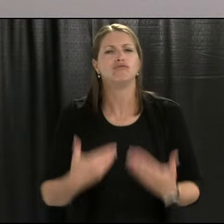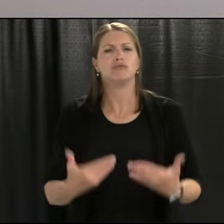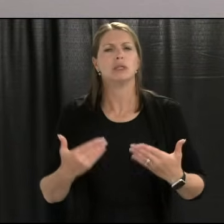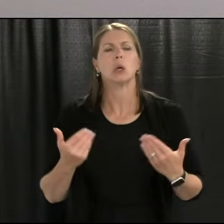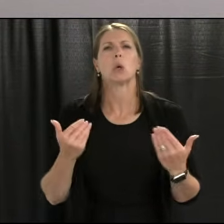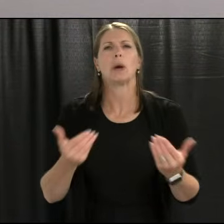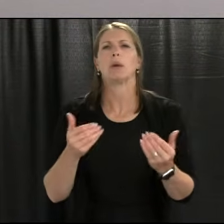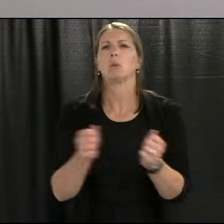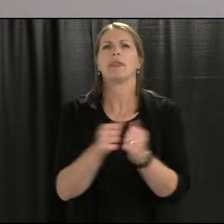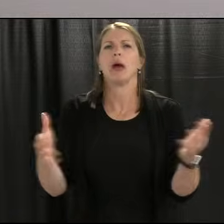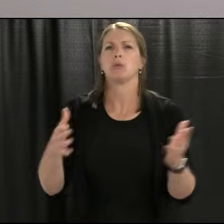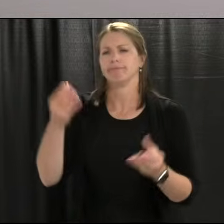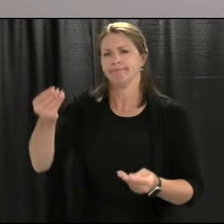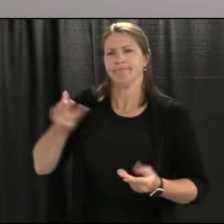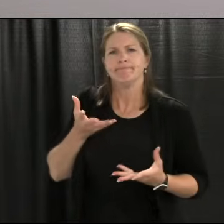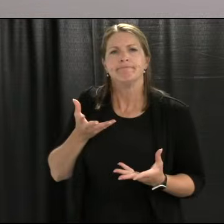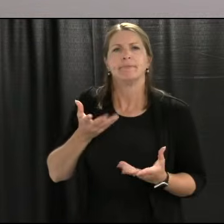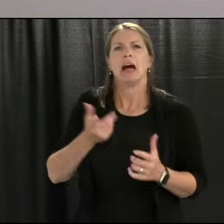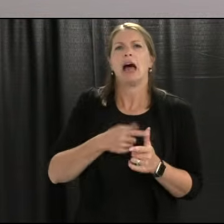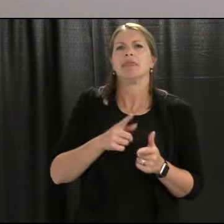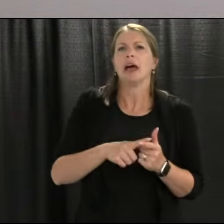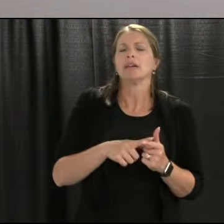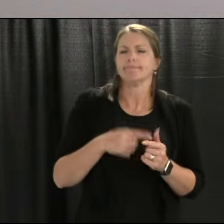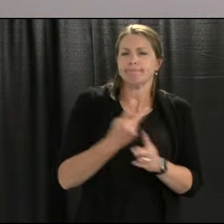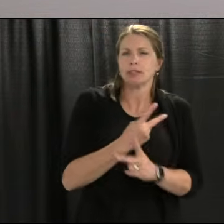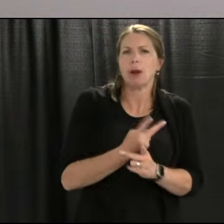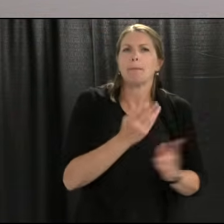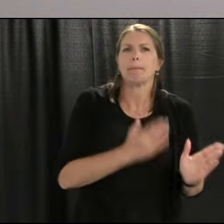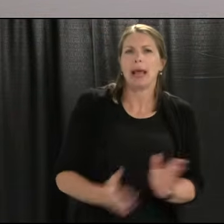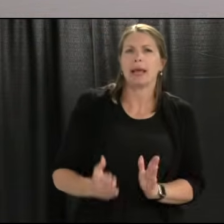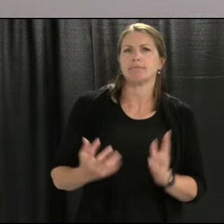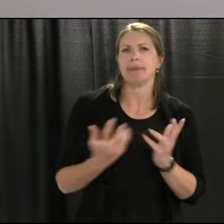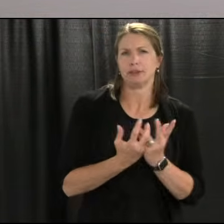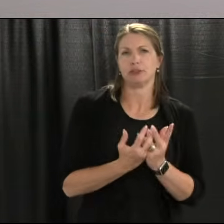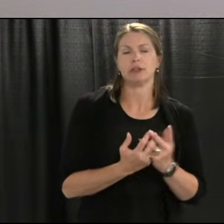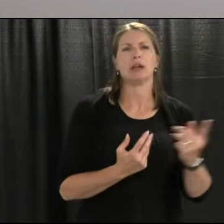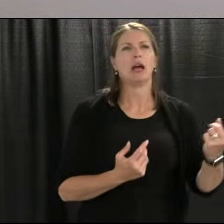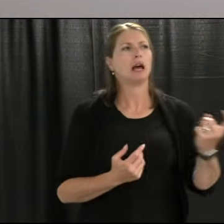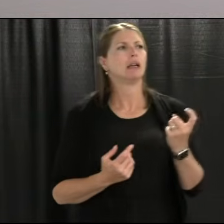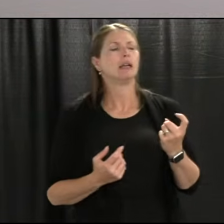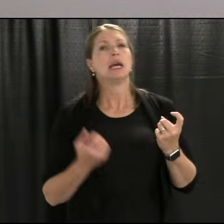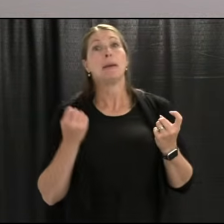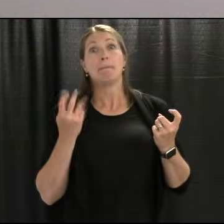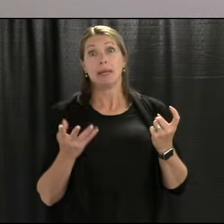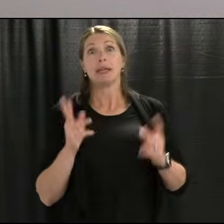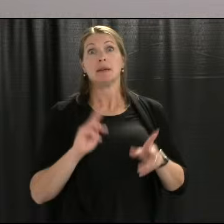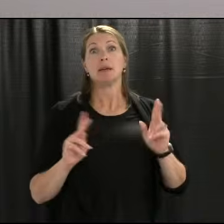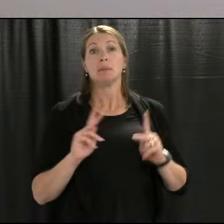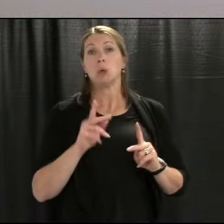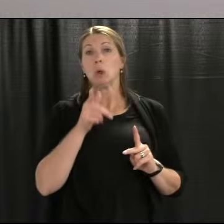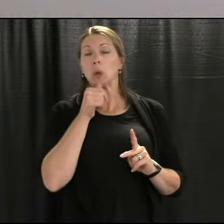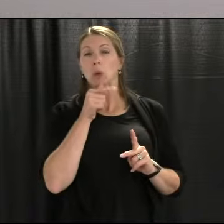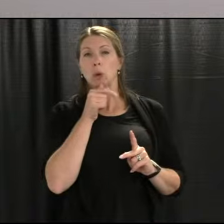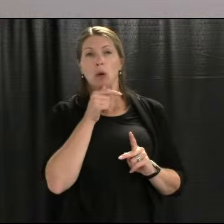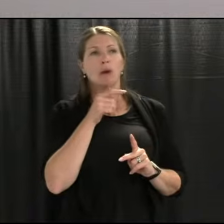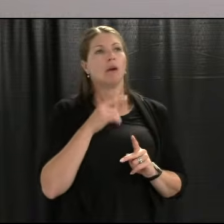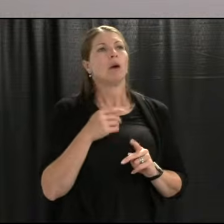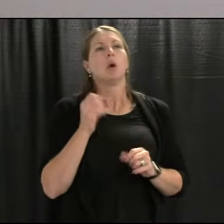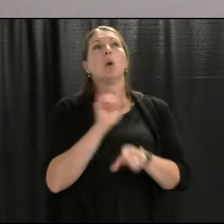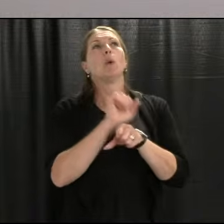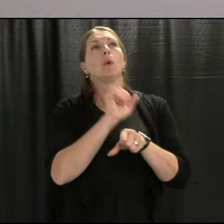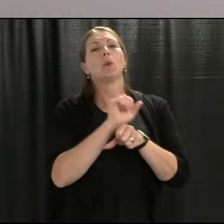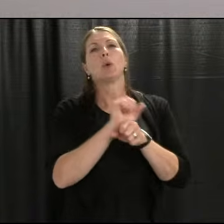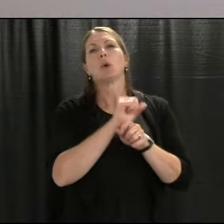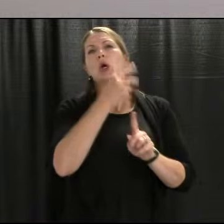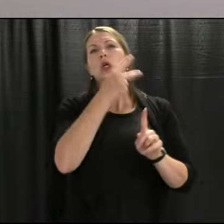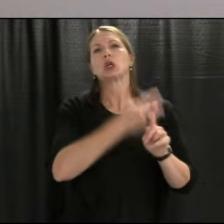in firefighters. This province has a lot of transient workers who work out of province, many of whom are trying to come home now and potentially looking at an